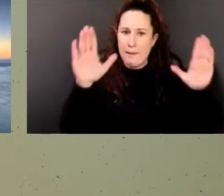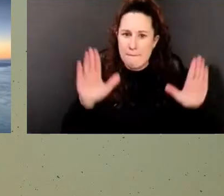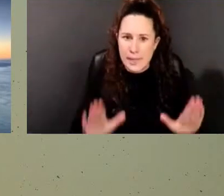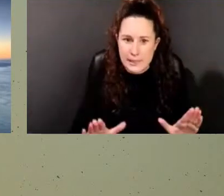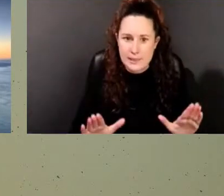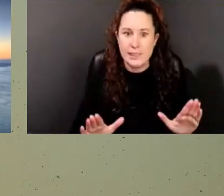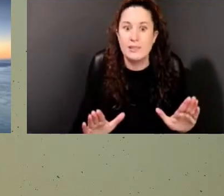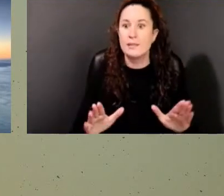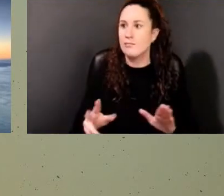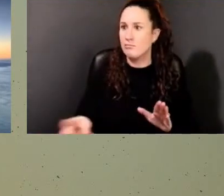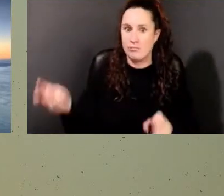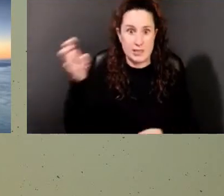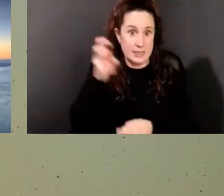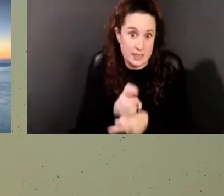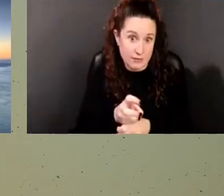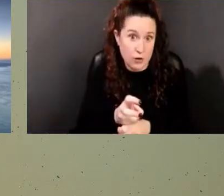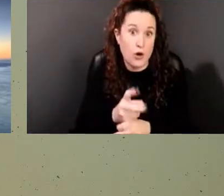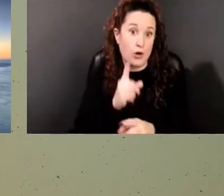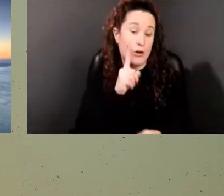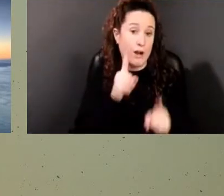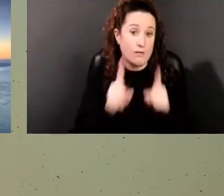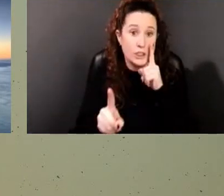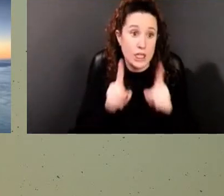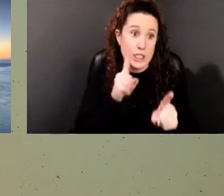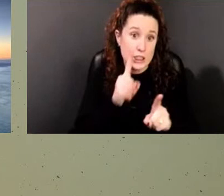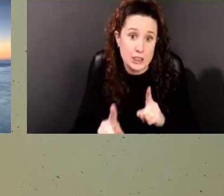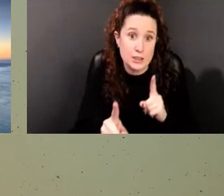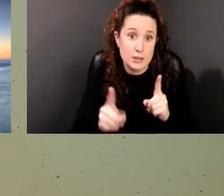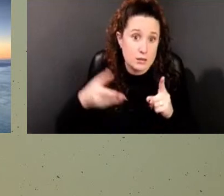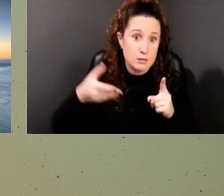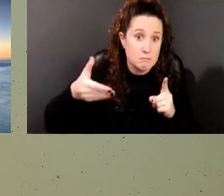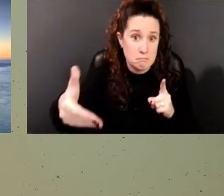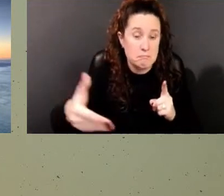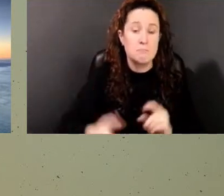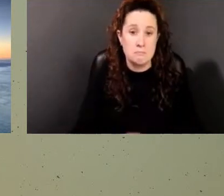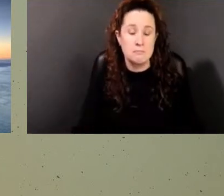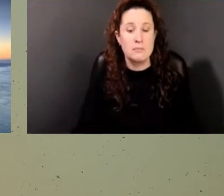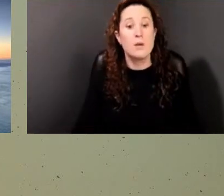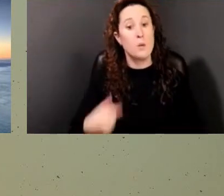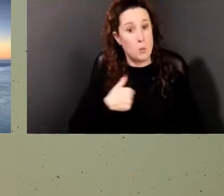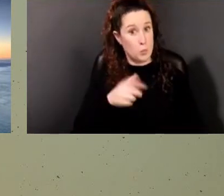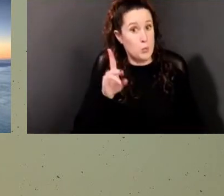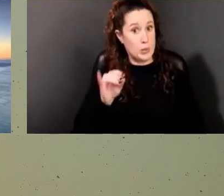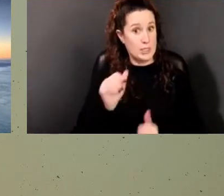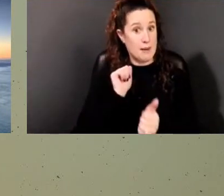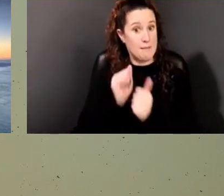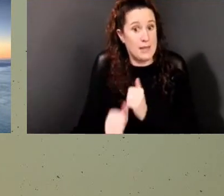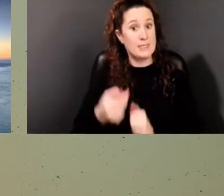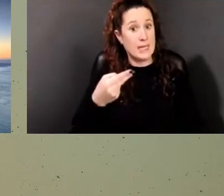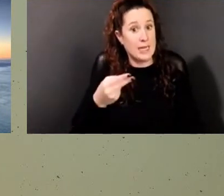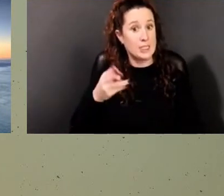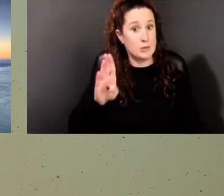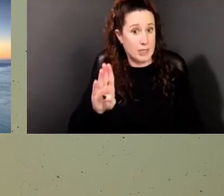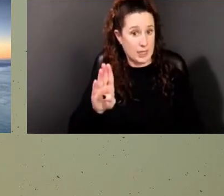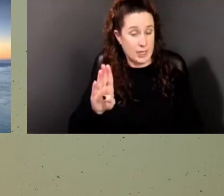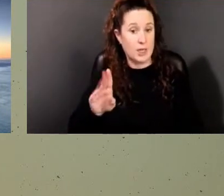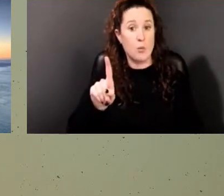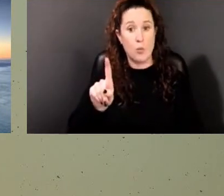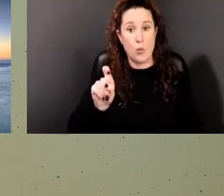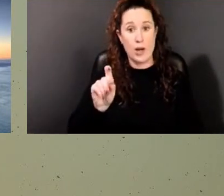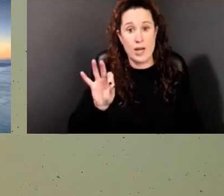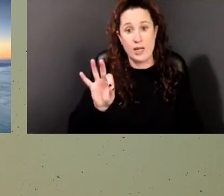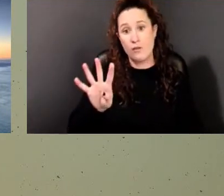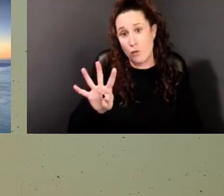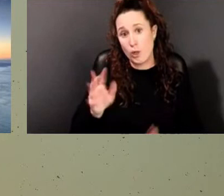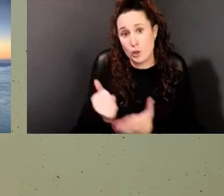difficult conversations ahead of us. We did pass HB 194 to really